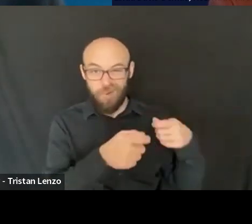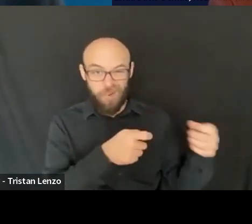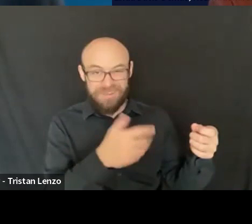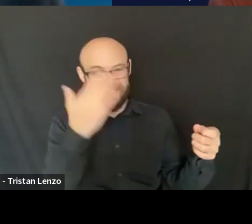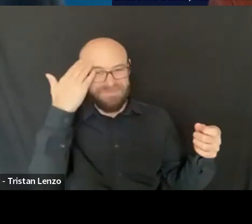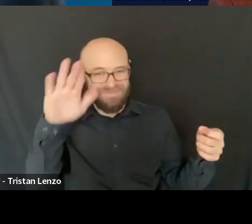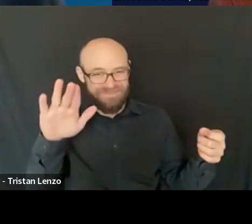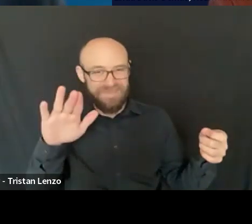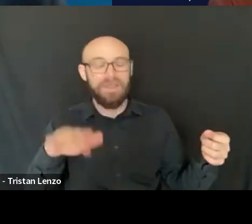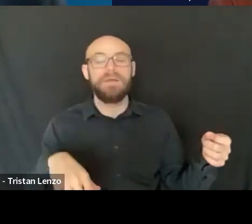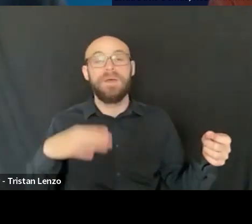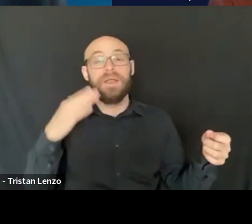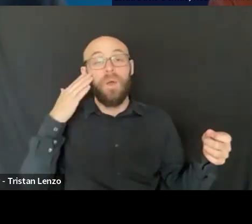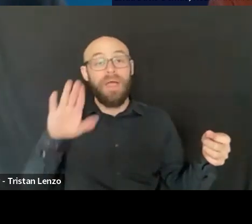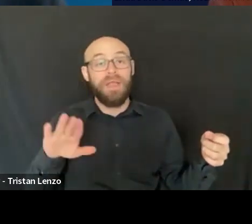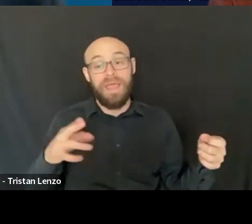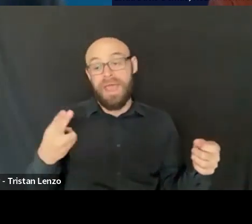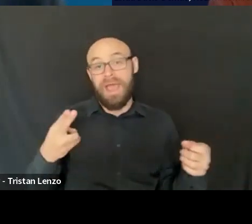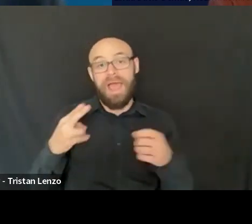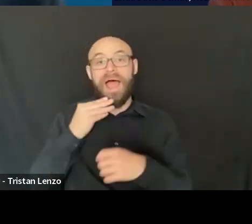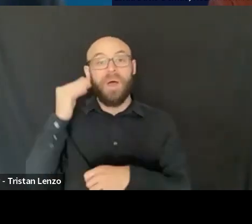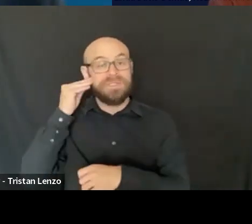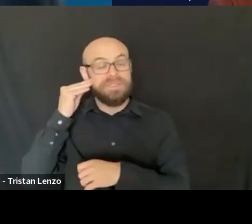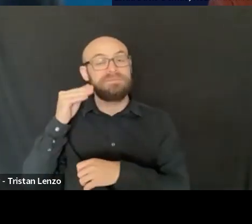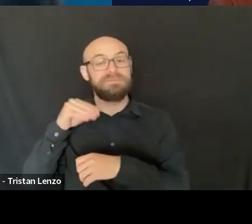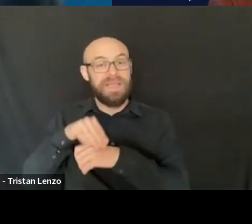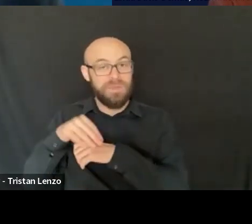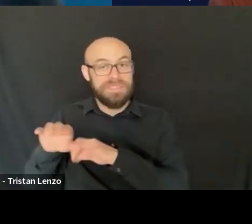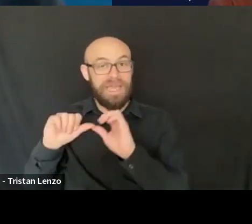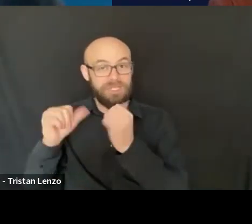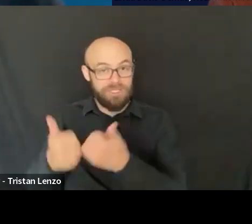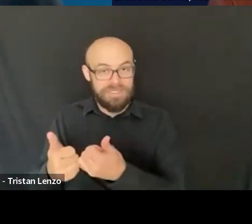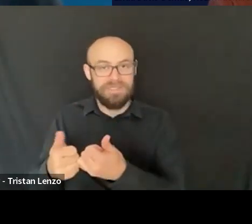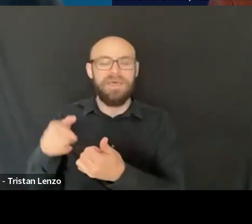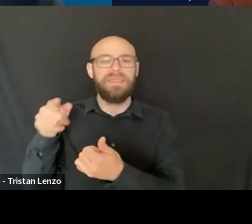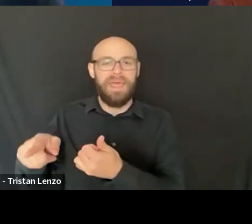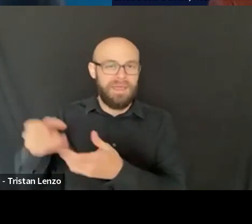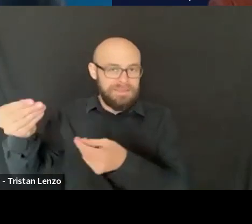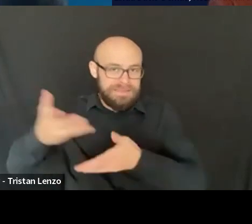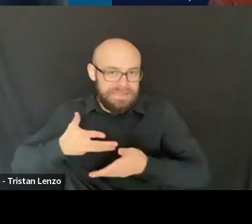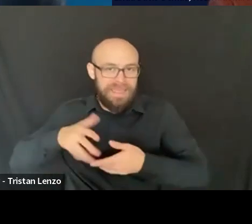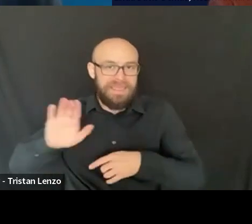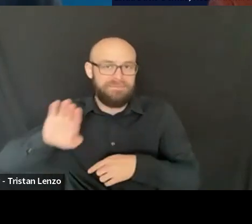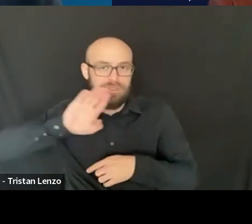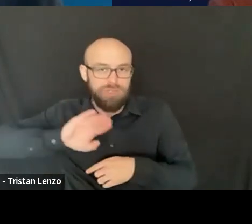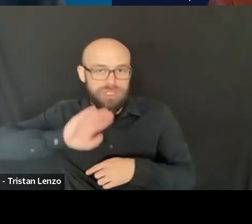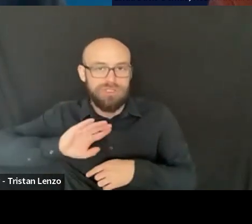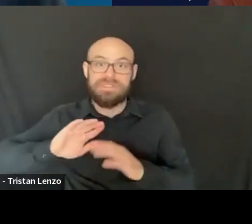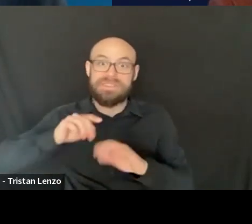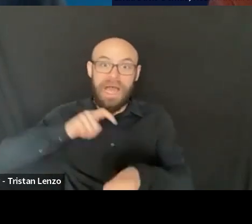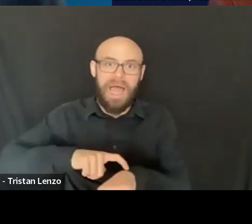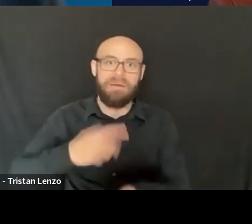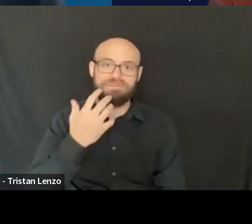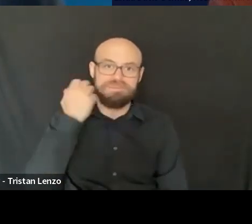that, housing counseling agencies express frustration with the length of time it takes for it all to happen and for the money to